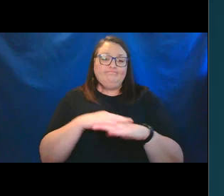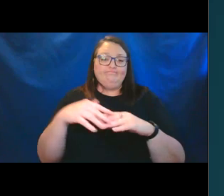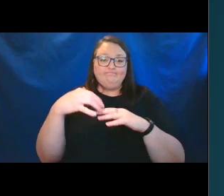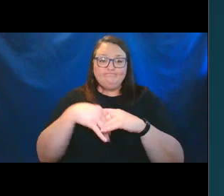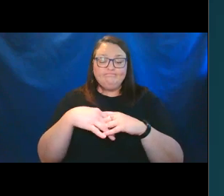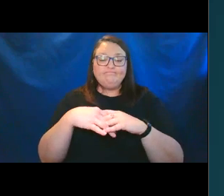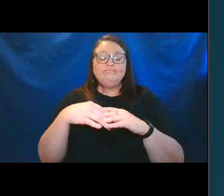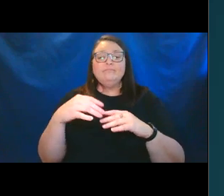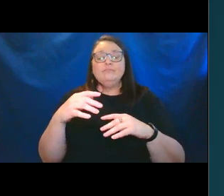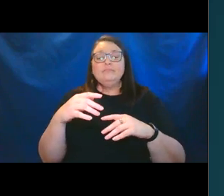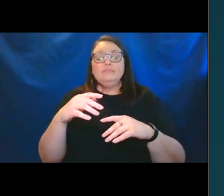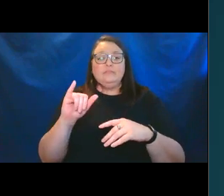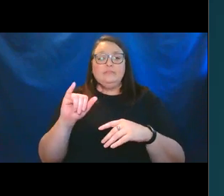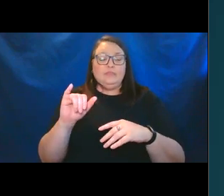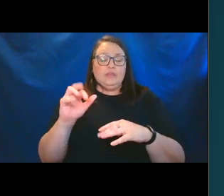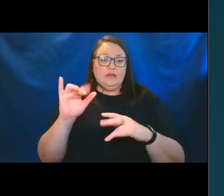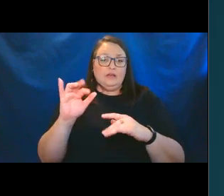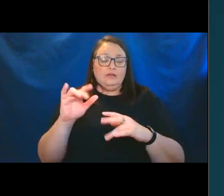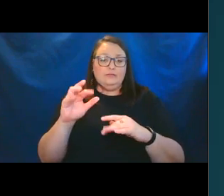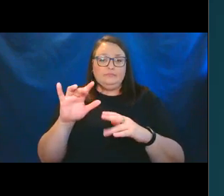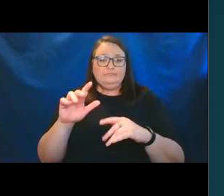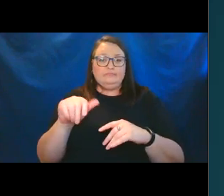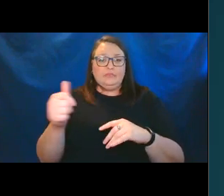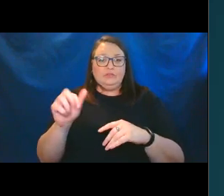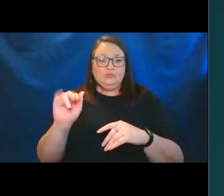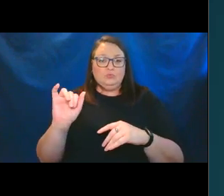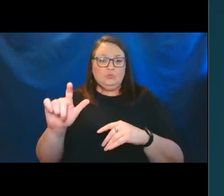those folks who are experiencing,